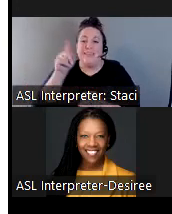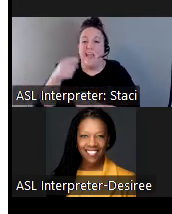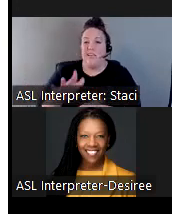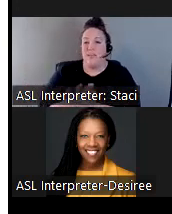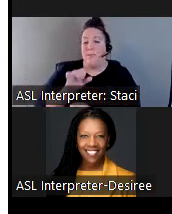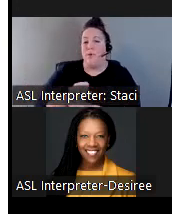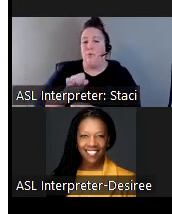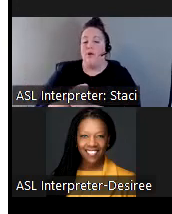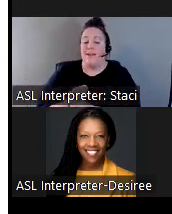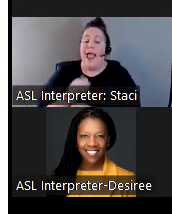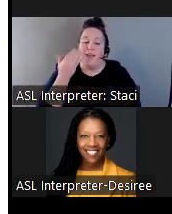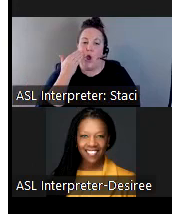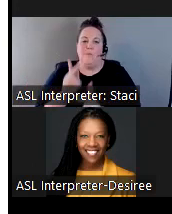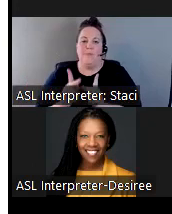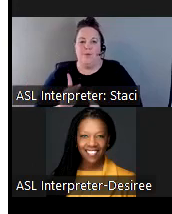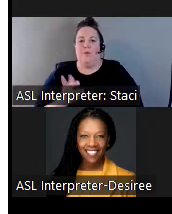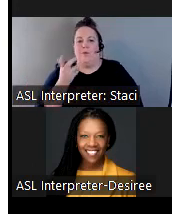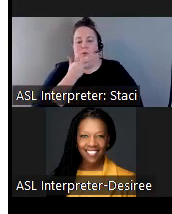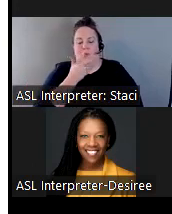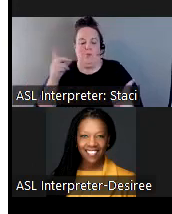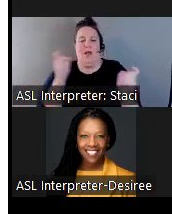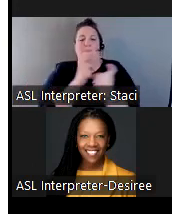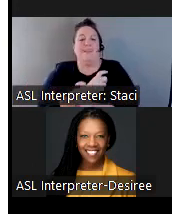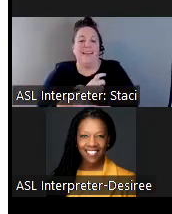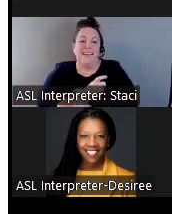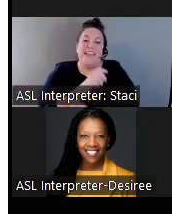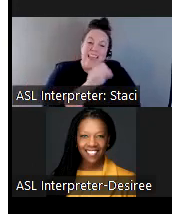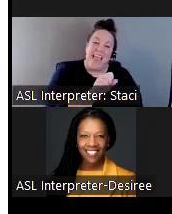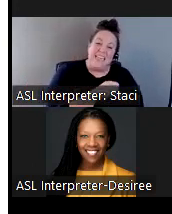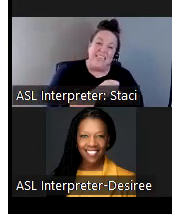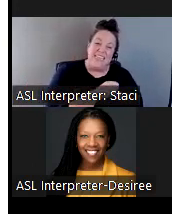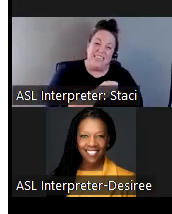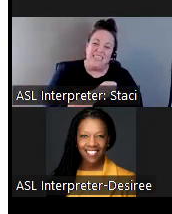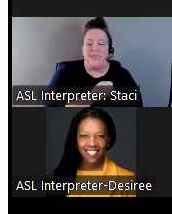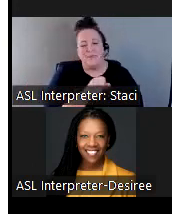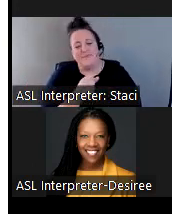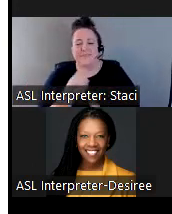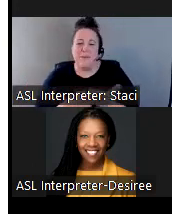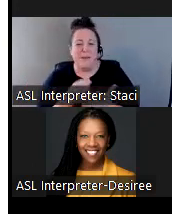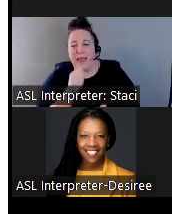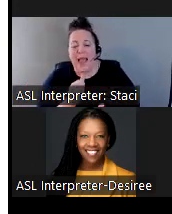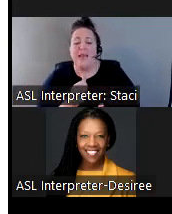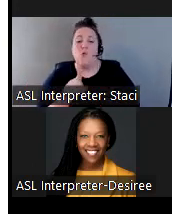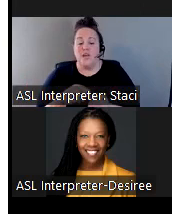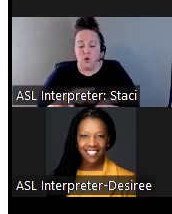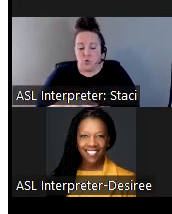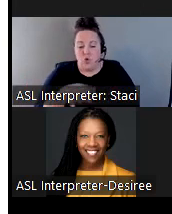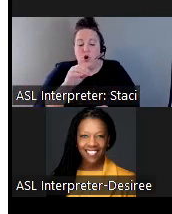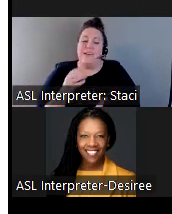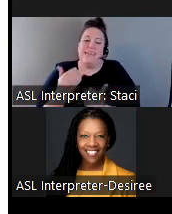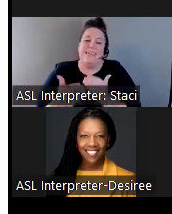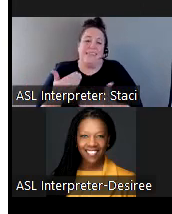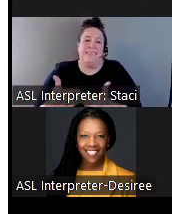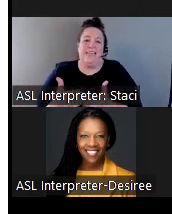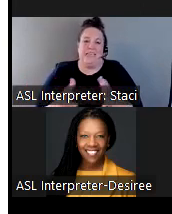it's very complicated. Truthfully, it is and it isn't. Once you learn the system, it works very, very well, and it's pretty